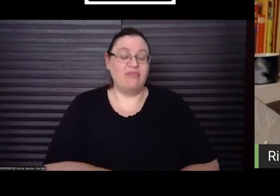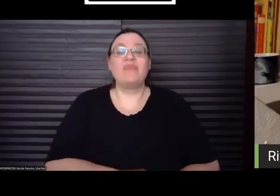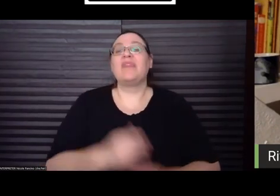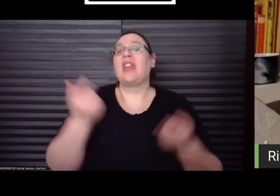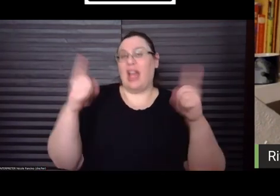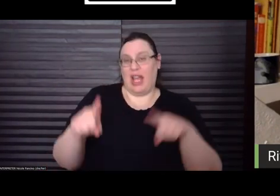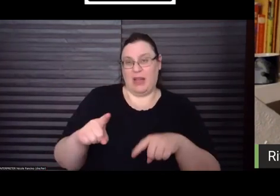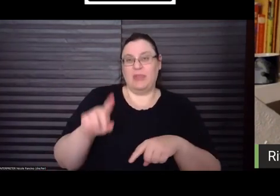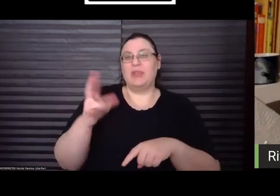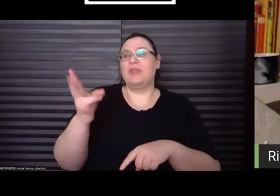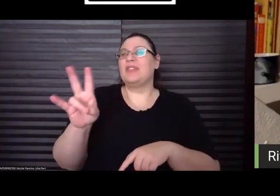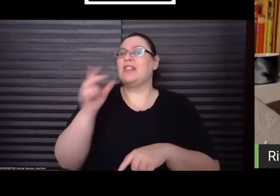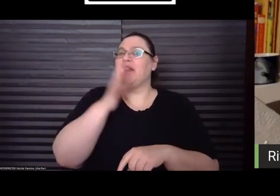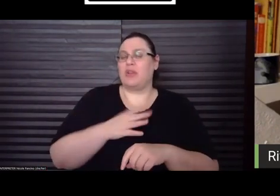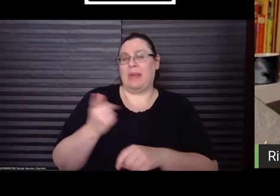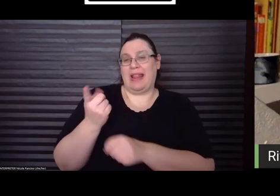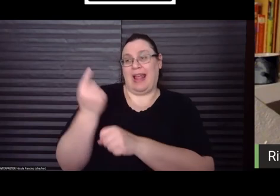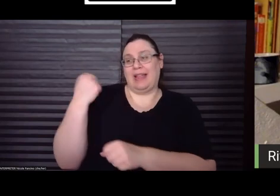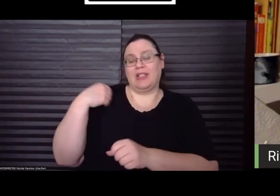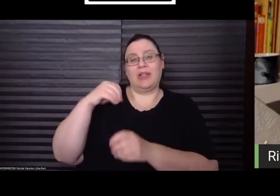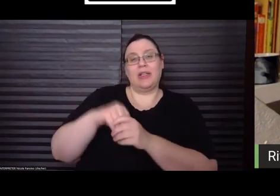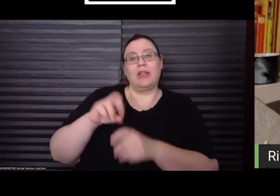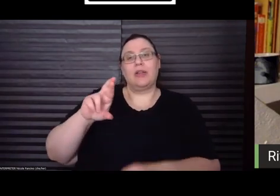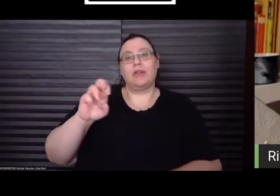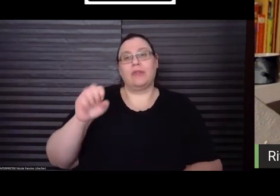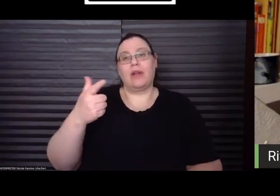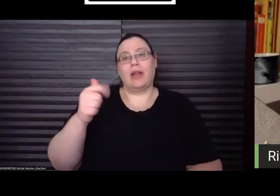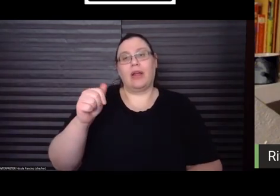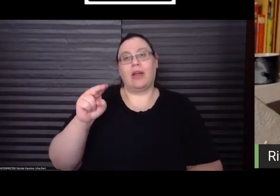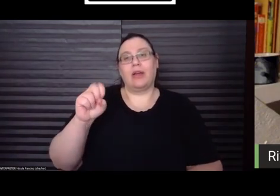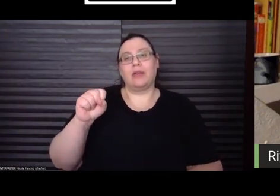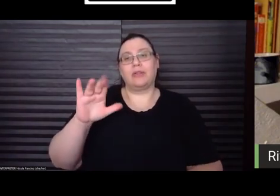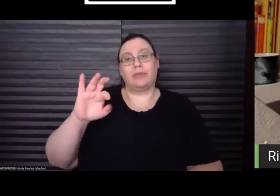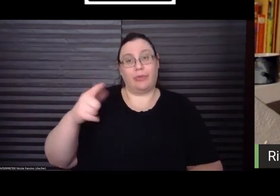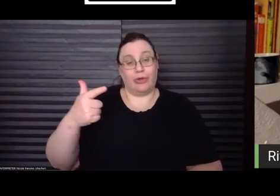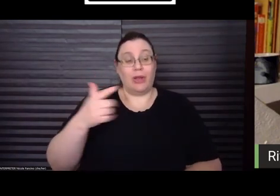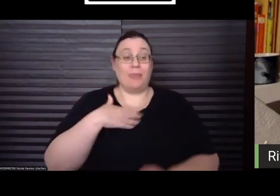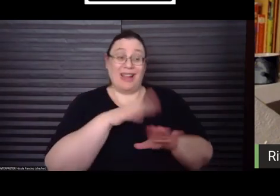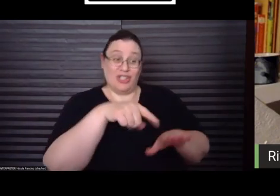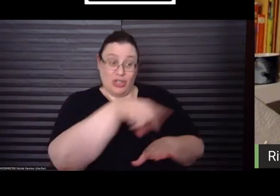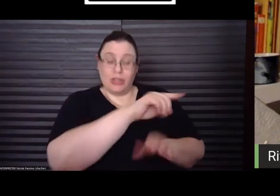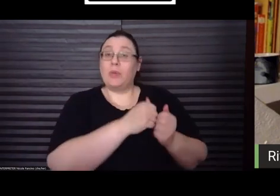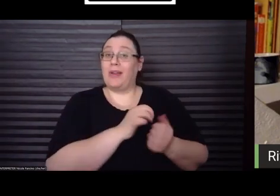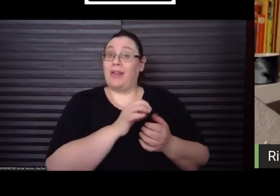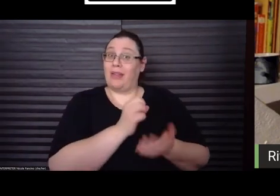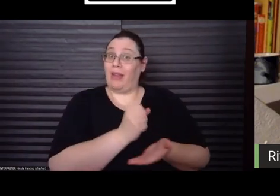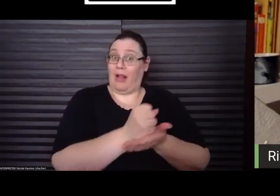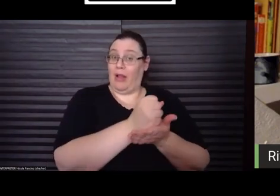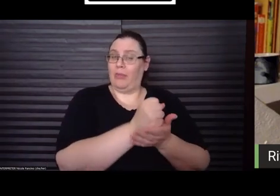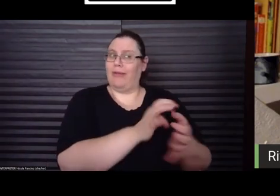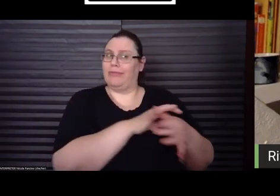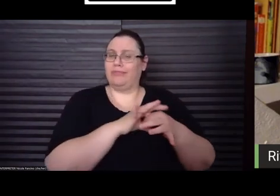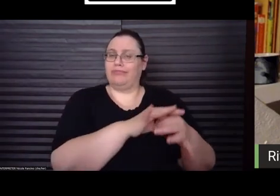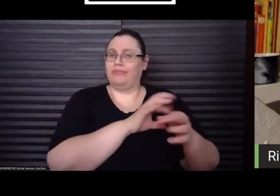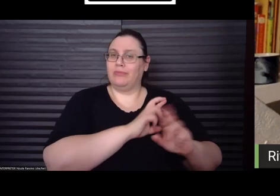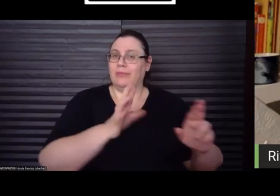That happened to 7 women last year in Regensburg. My children, with some help, have been coordinating my